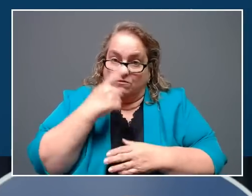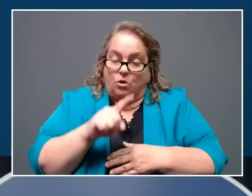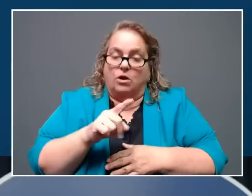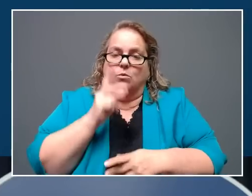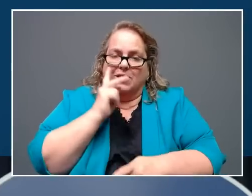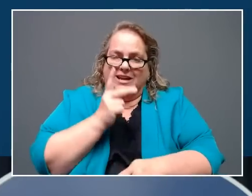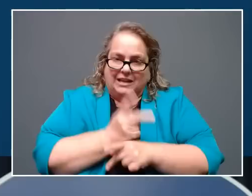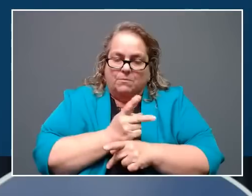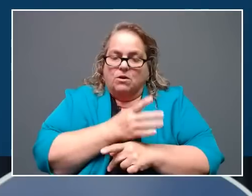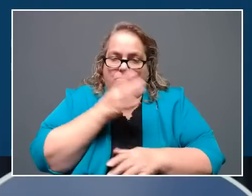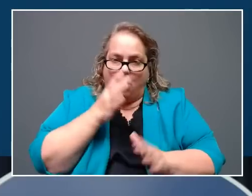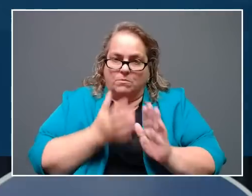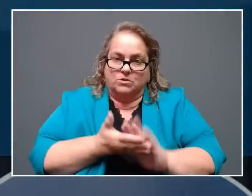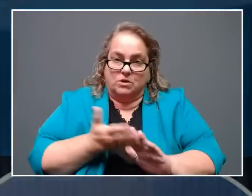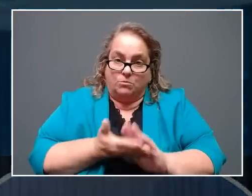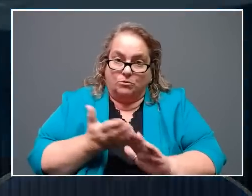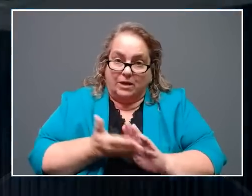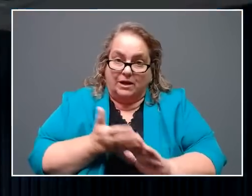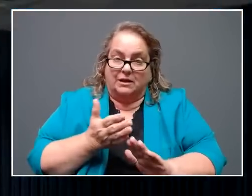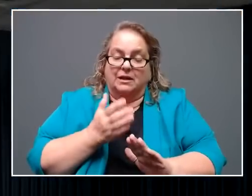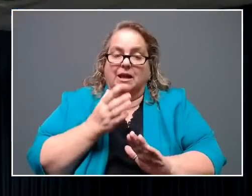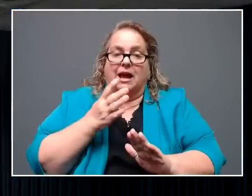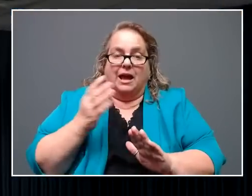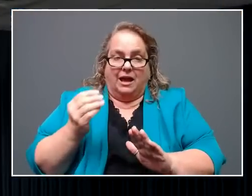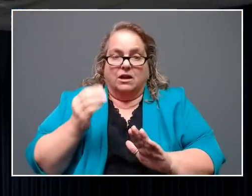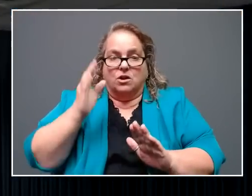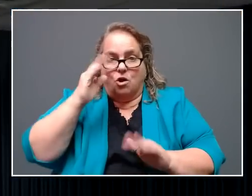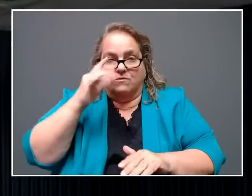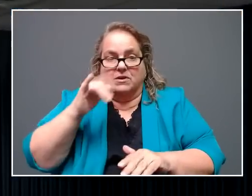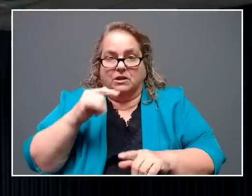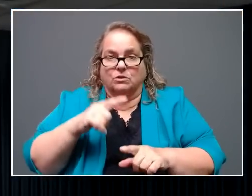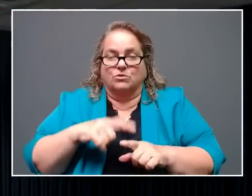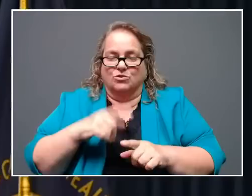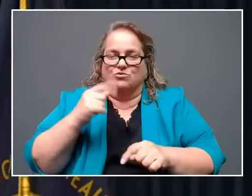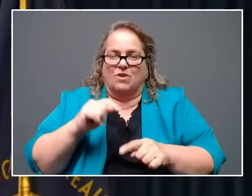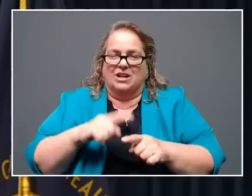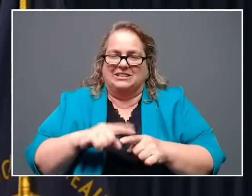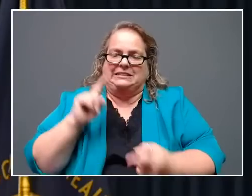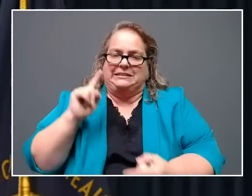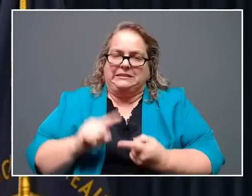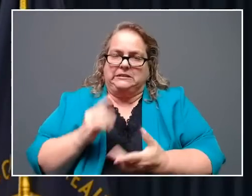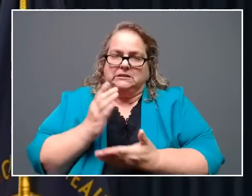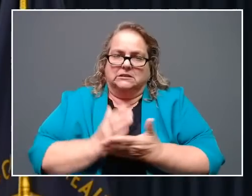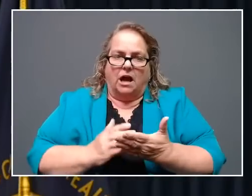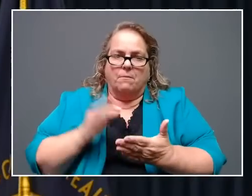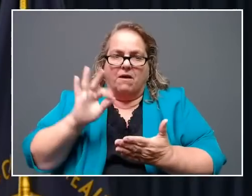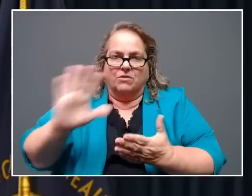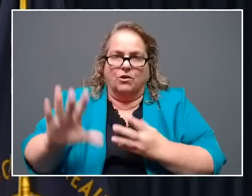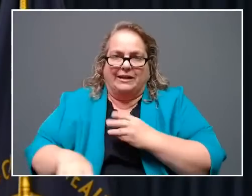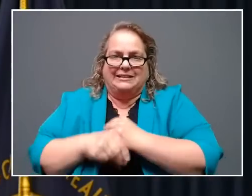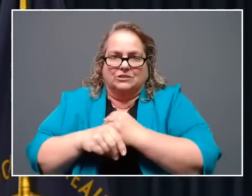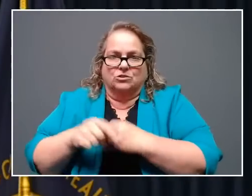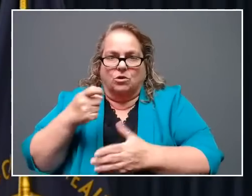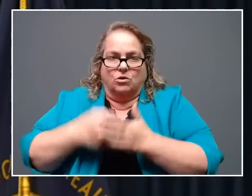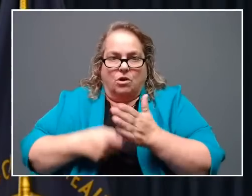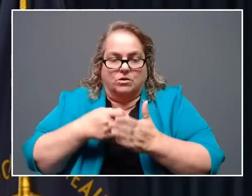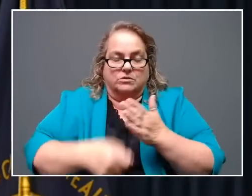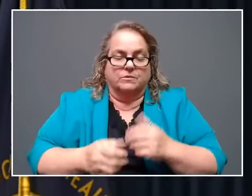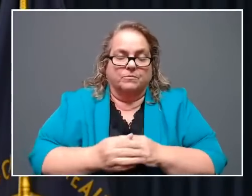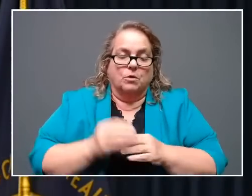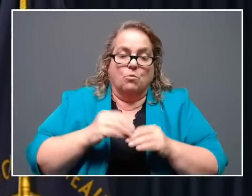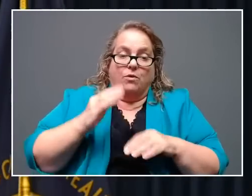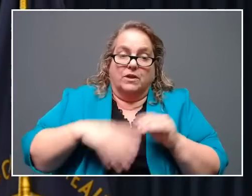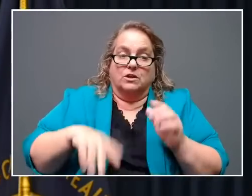and hopefully defray some of these additional costs. More than $26.5 million has